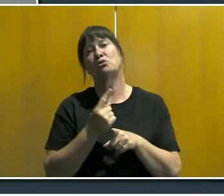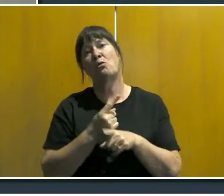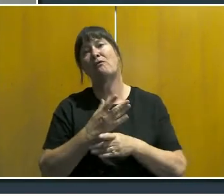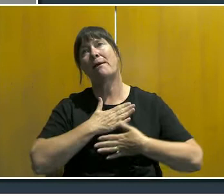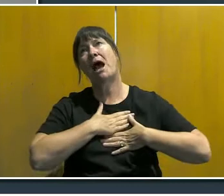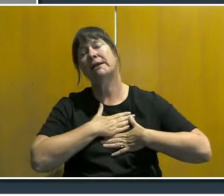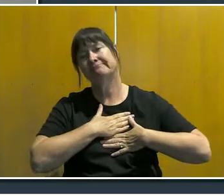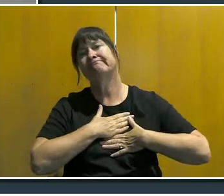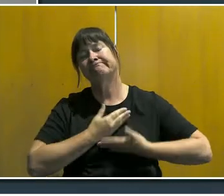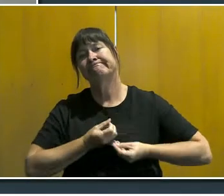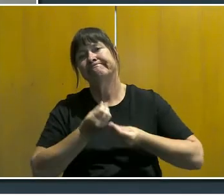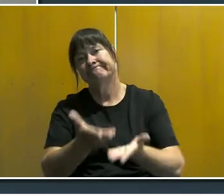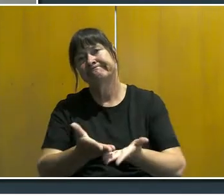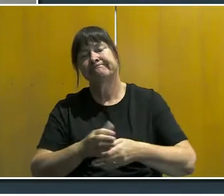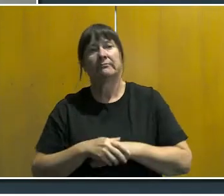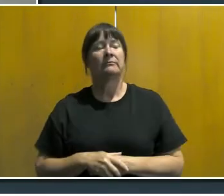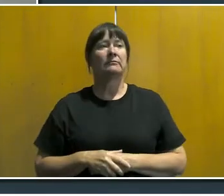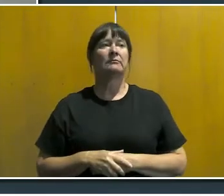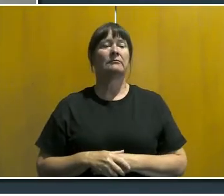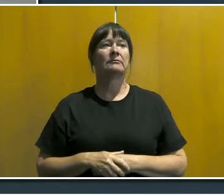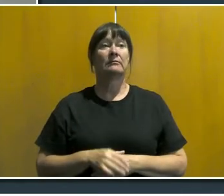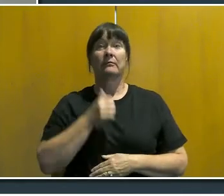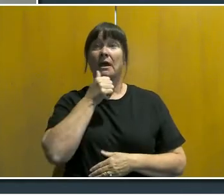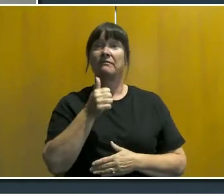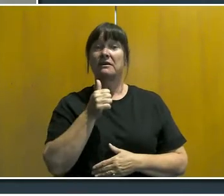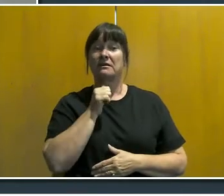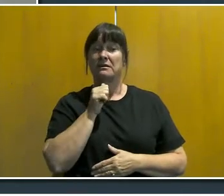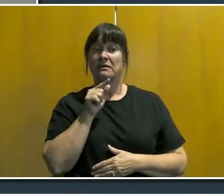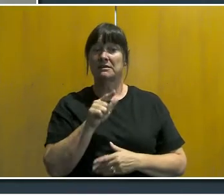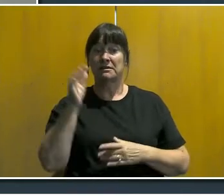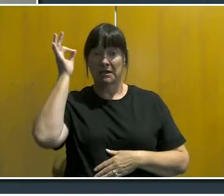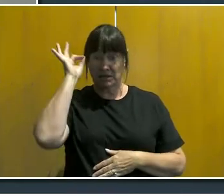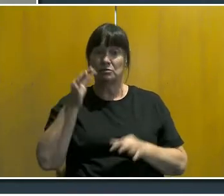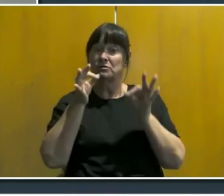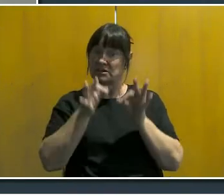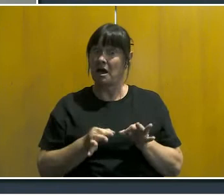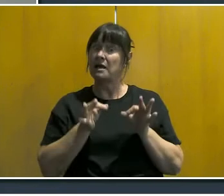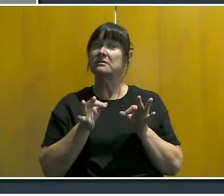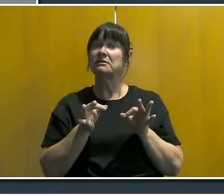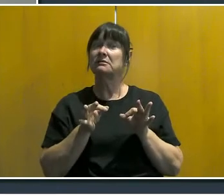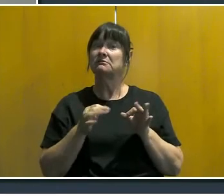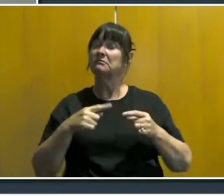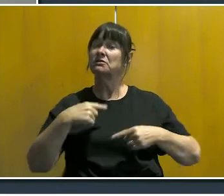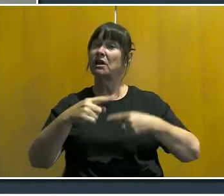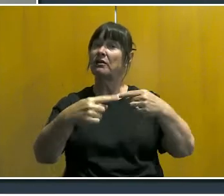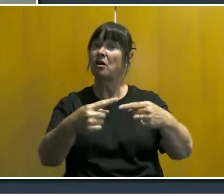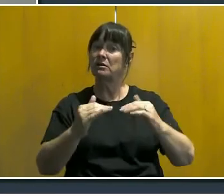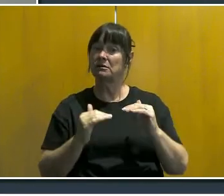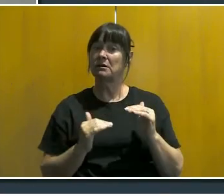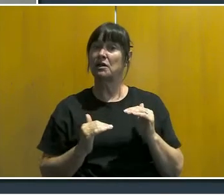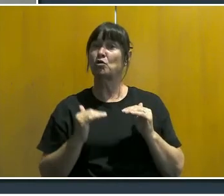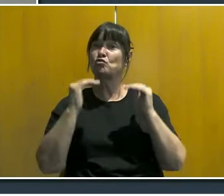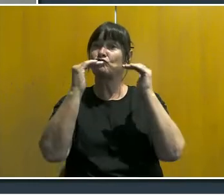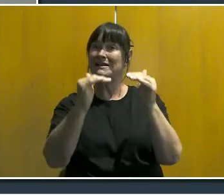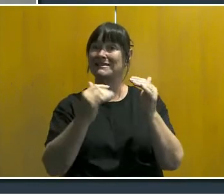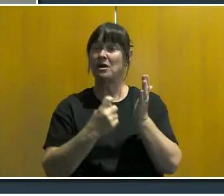from the heart. If this council decides to go forward and increase the